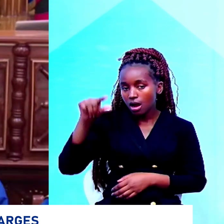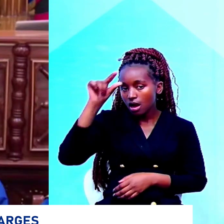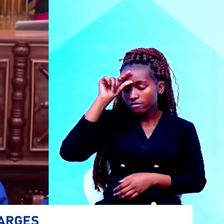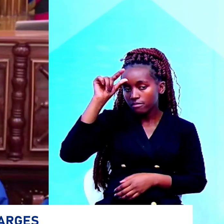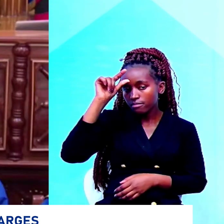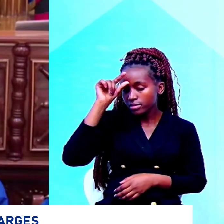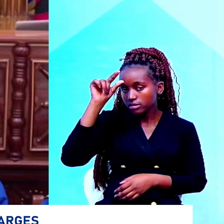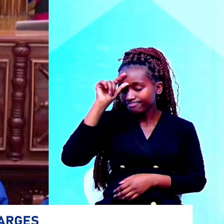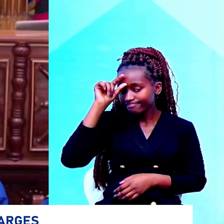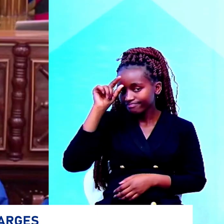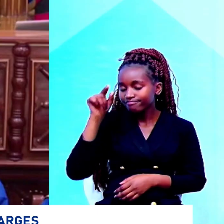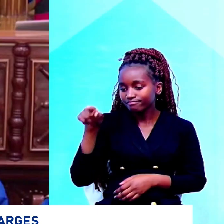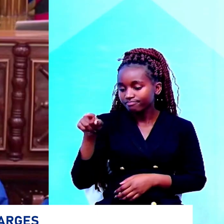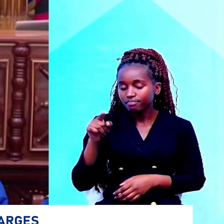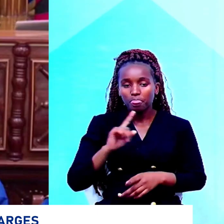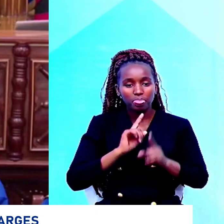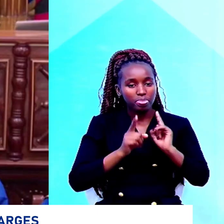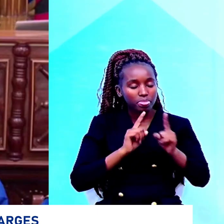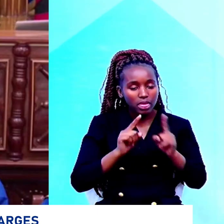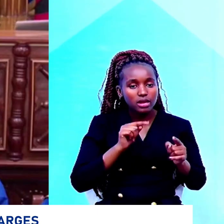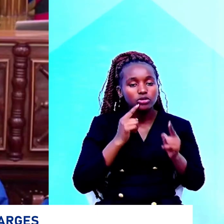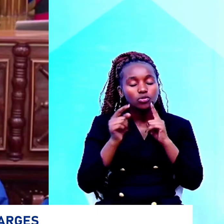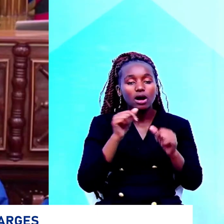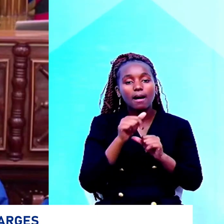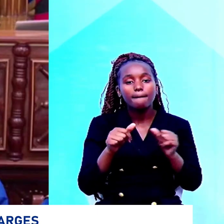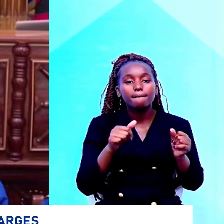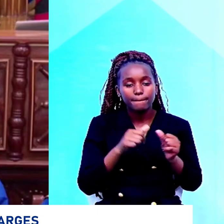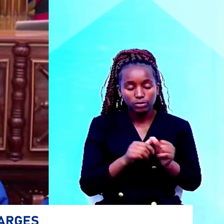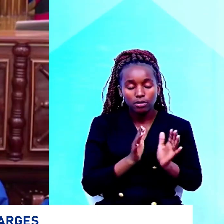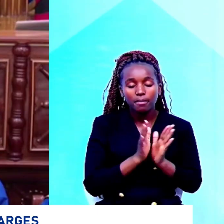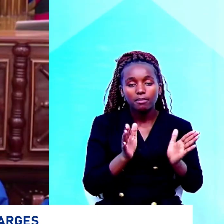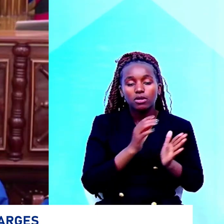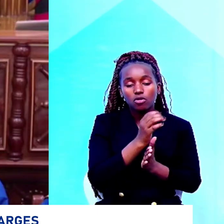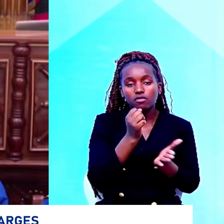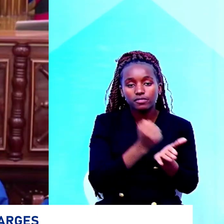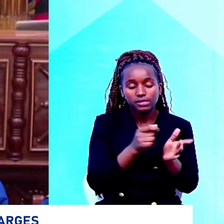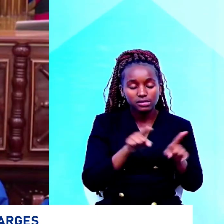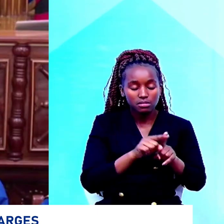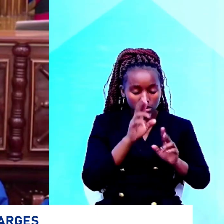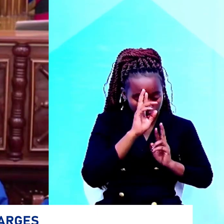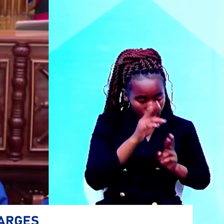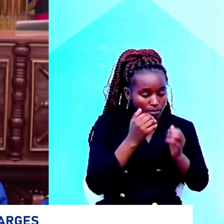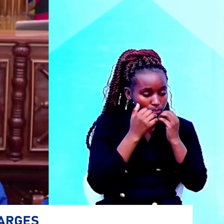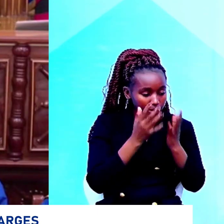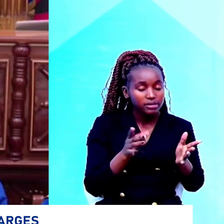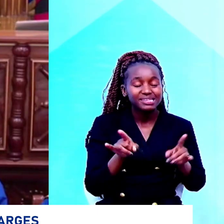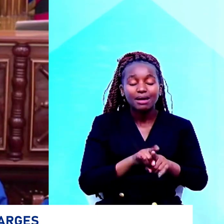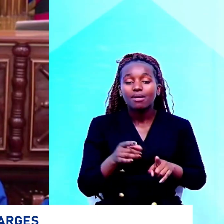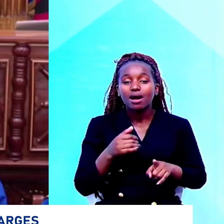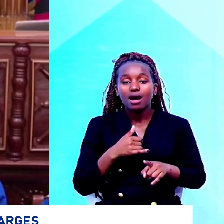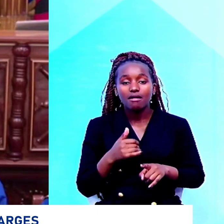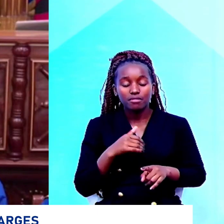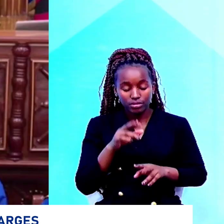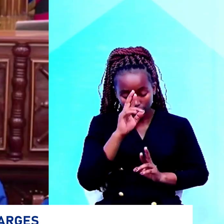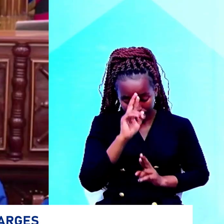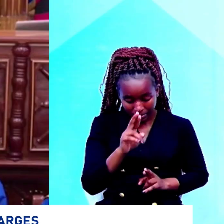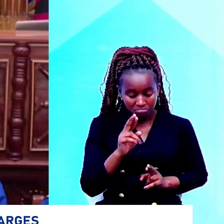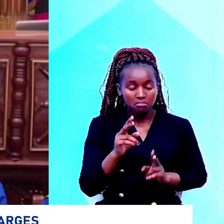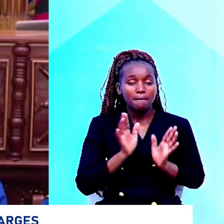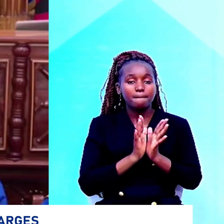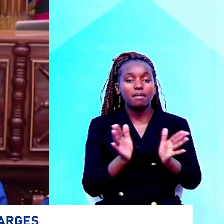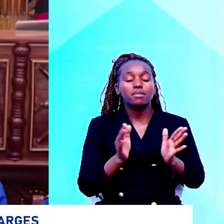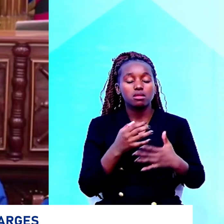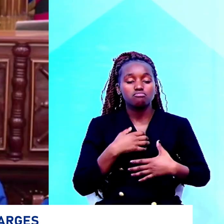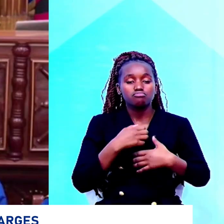respect for the people and other public officers, nor do they bring honor, dignity, or maintain public confidence in the office